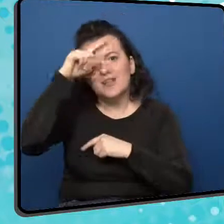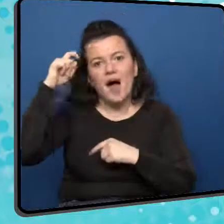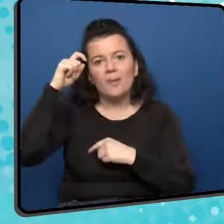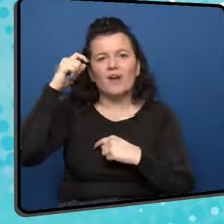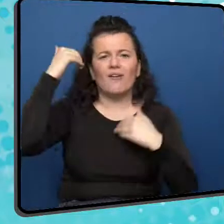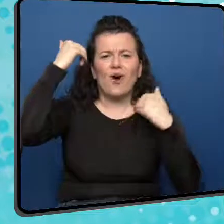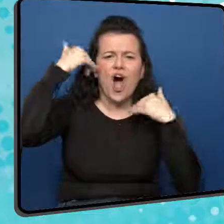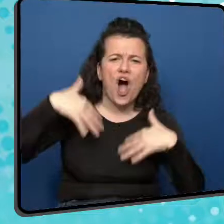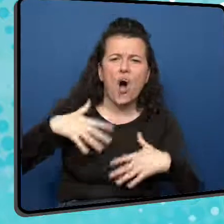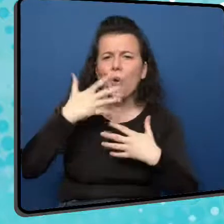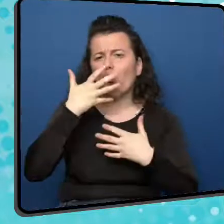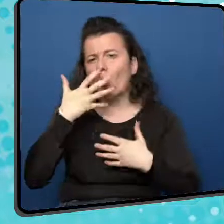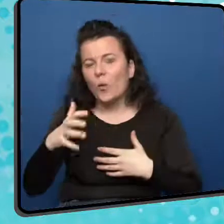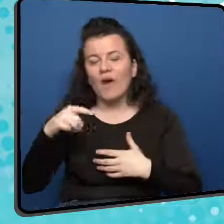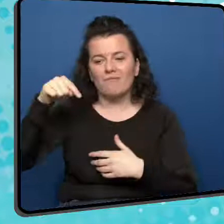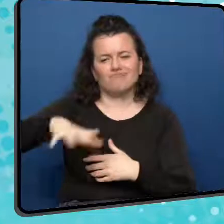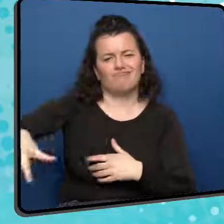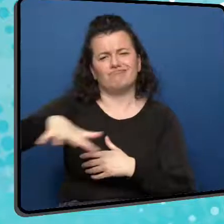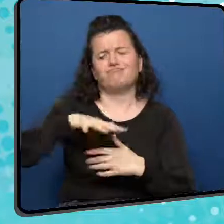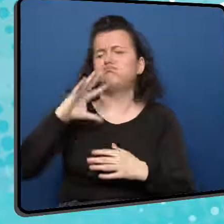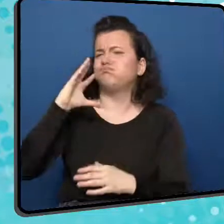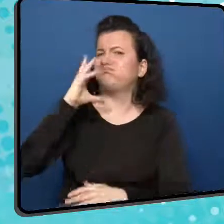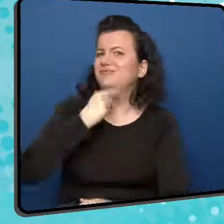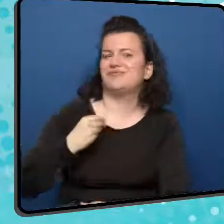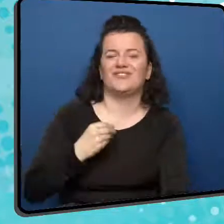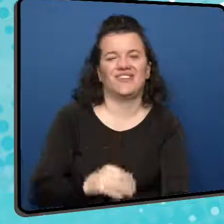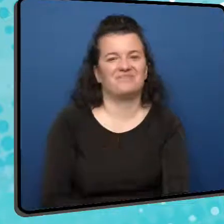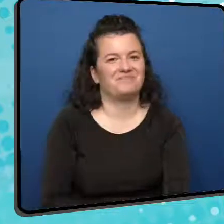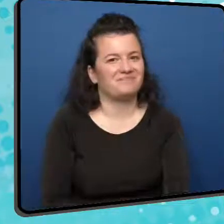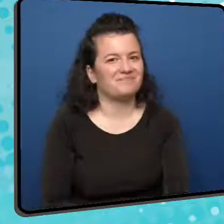to get down there at some point. So let's